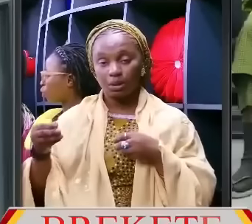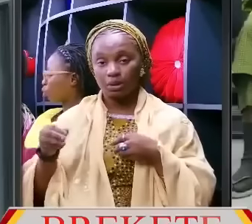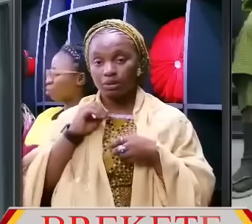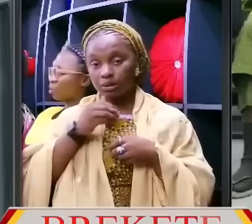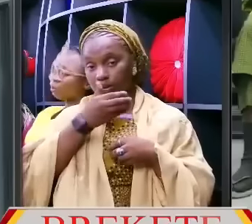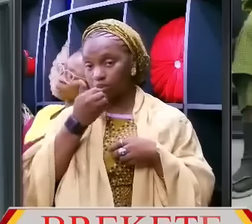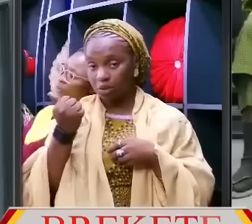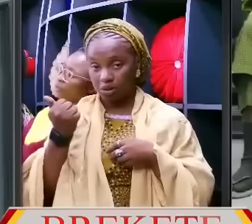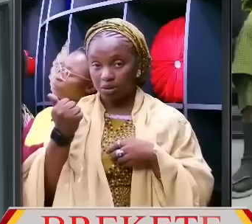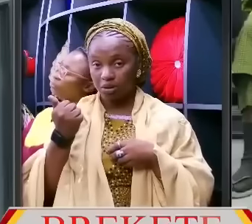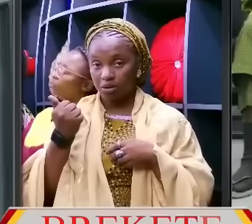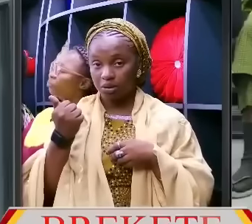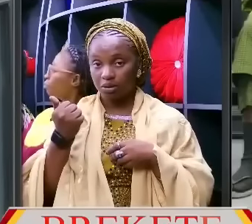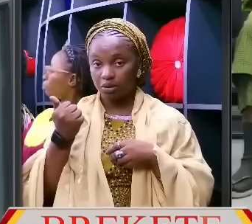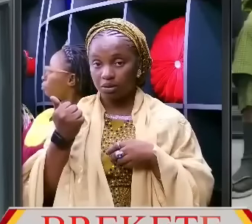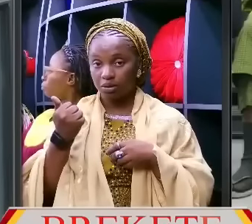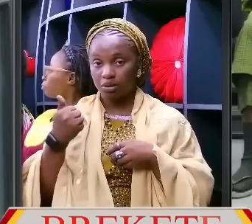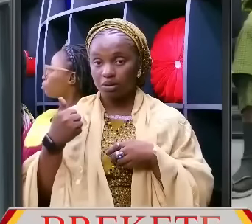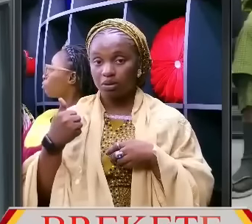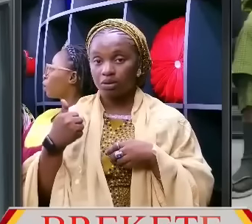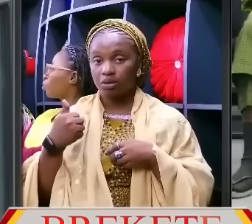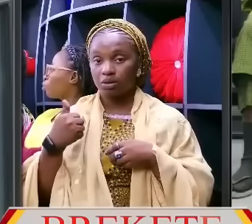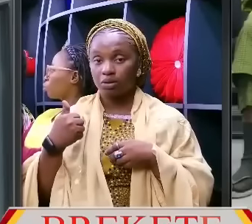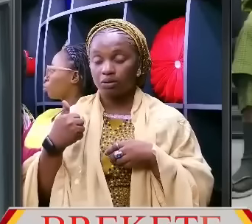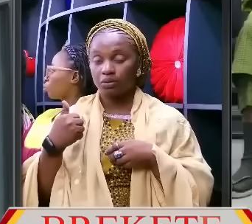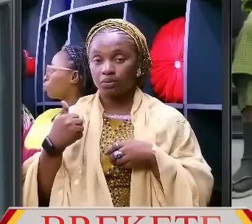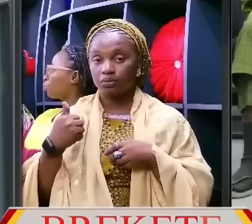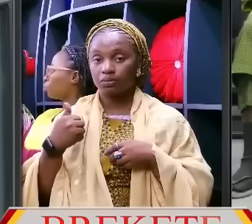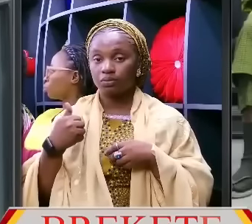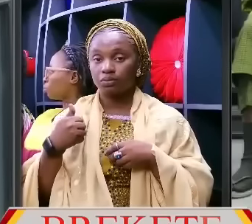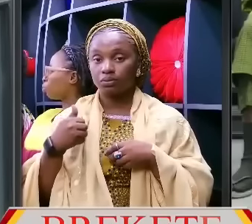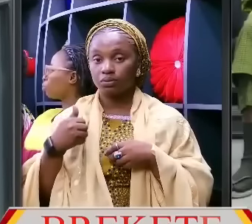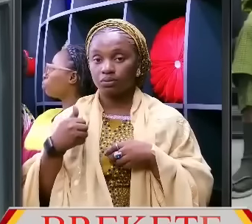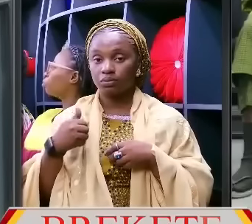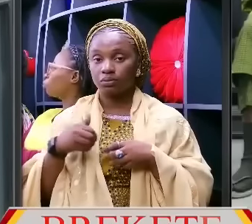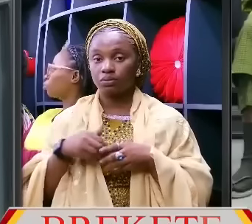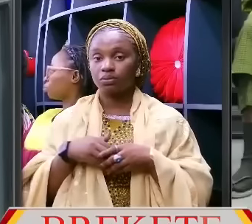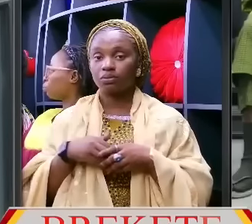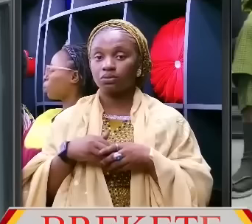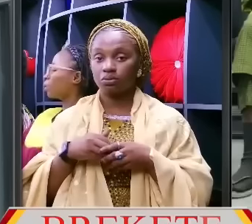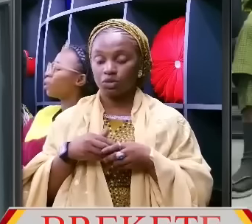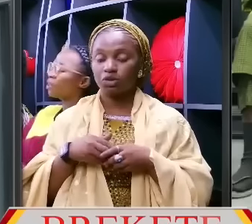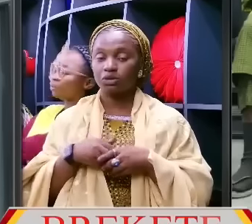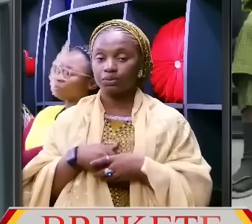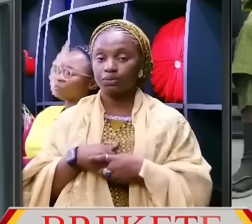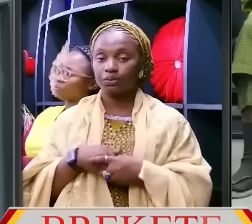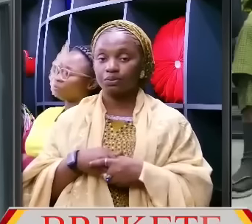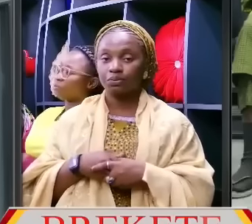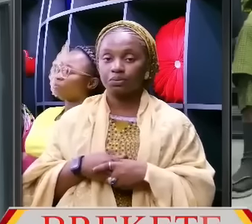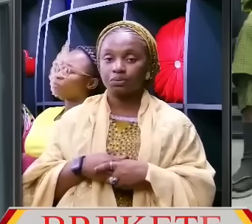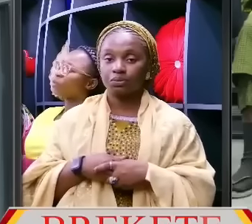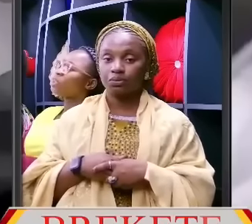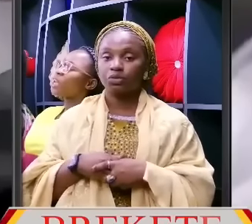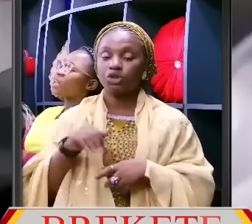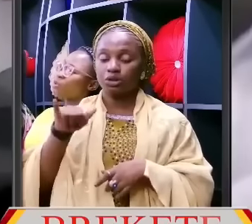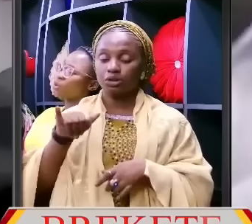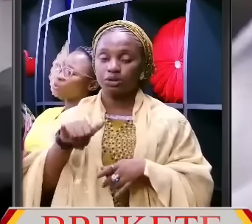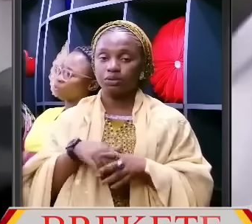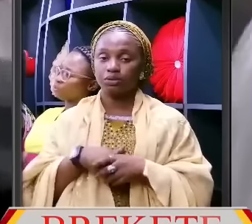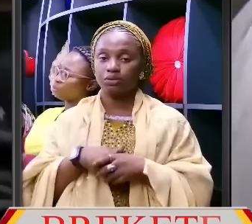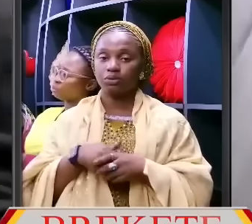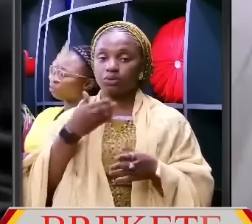progress, it gets some counties where you no go allow make you come out because it go take us back. Good idea, yes.